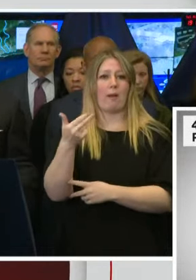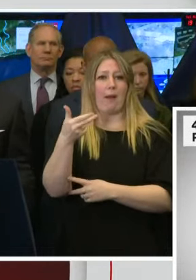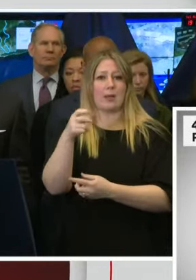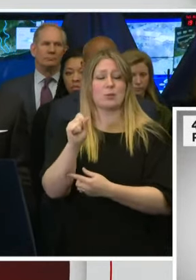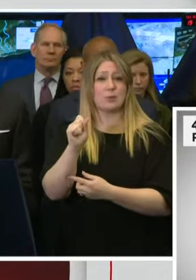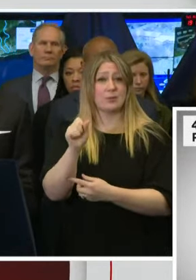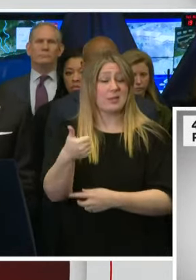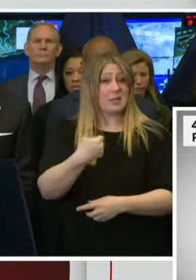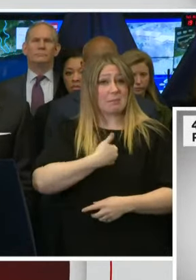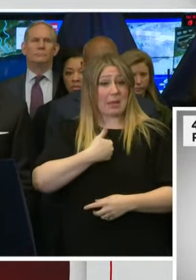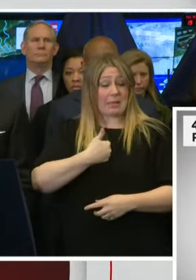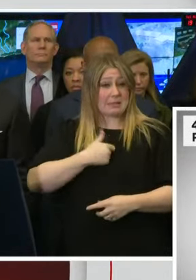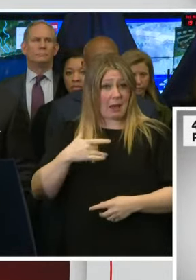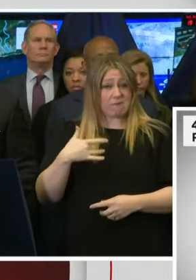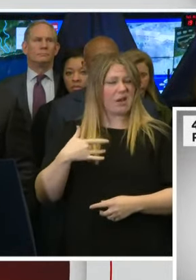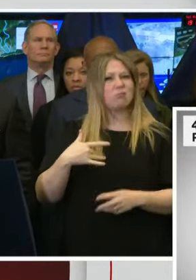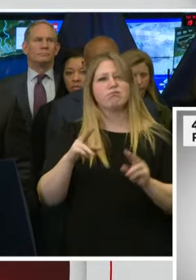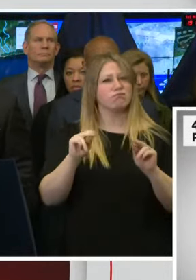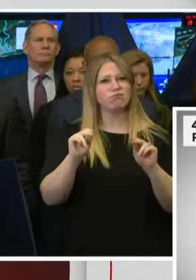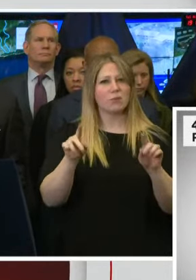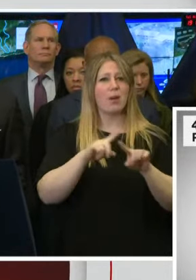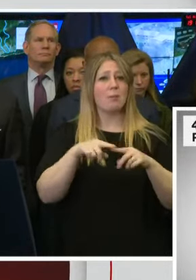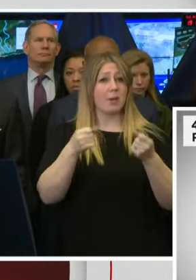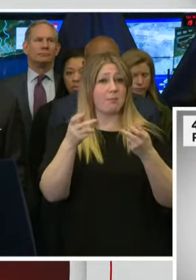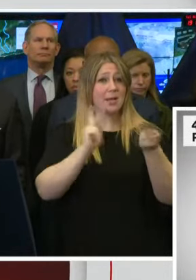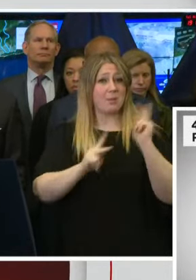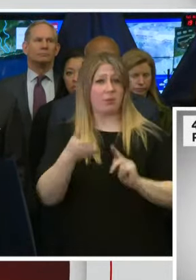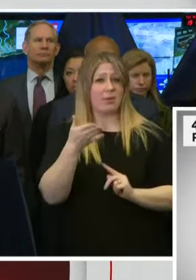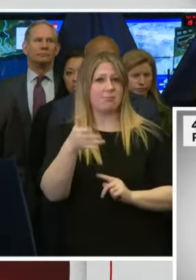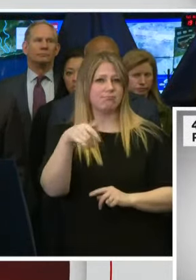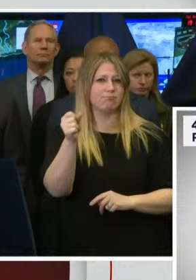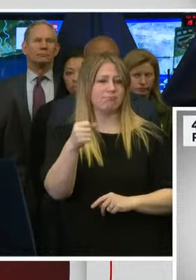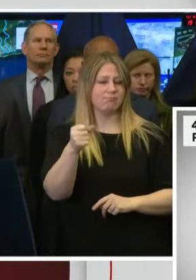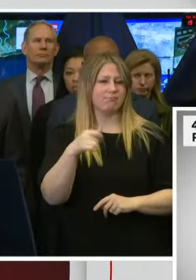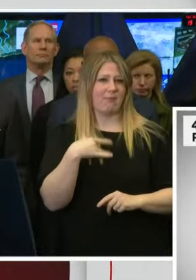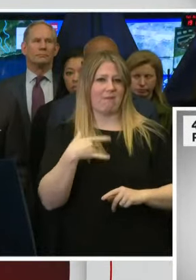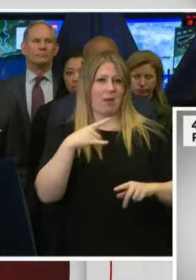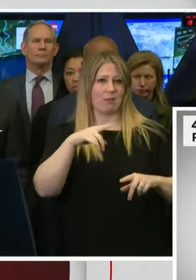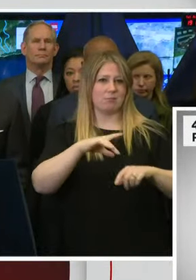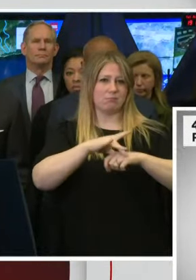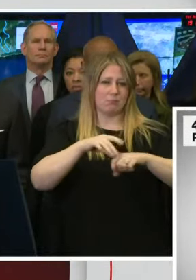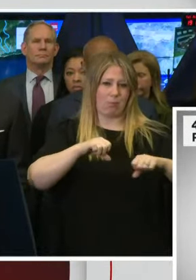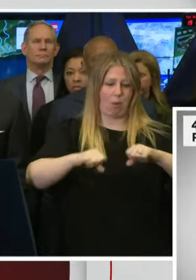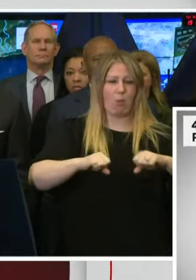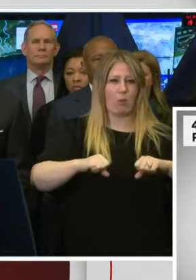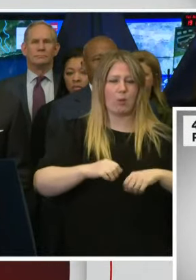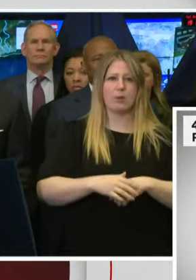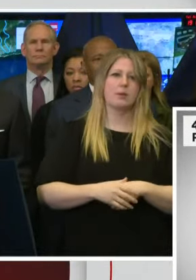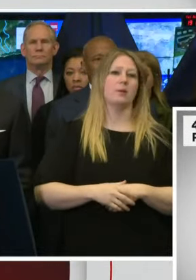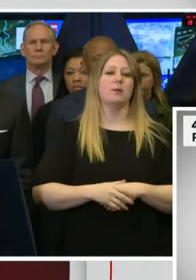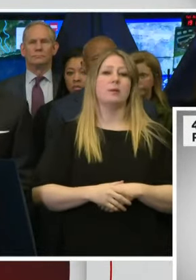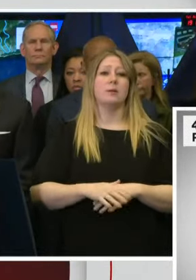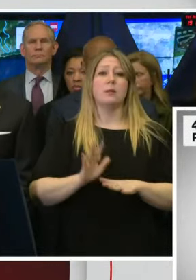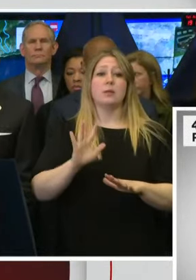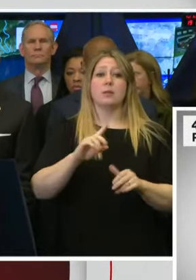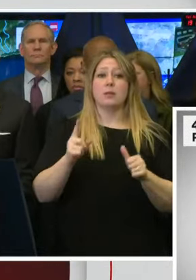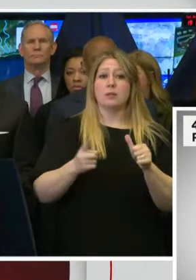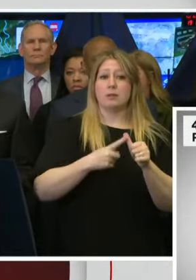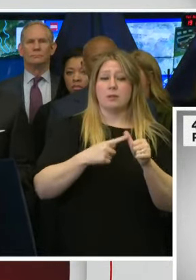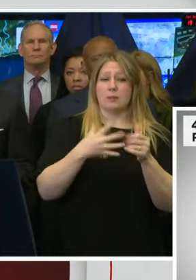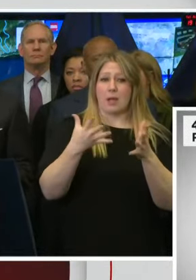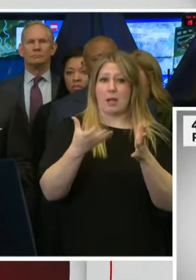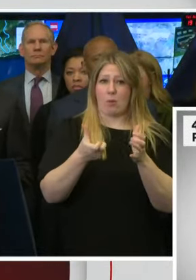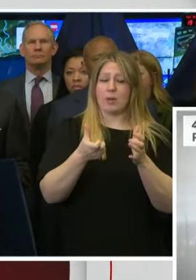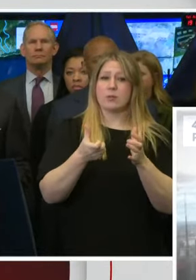but many people in the room felt it. So first and foremost, what's most important to understand is we want to emphasize that we've received